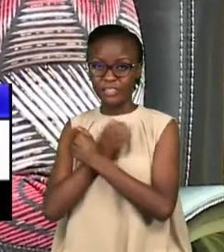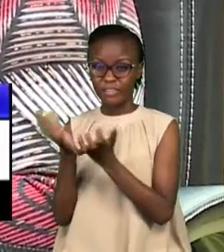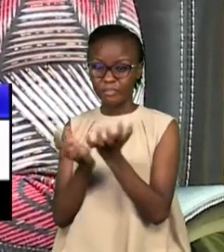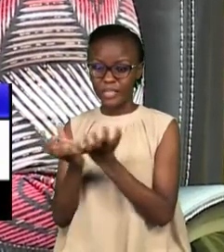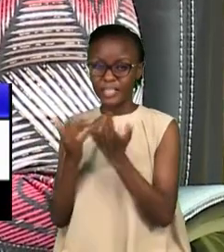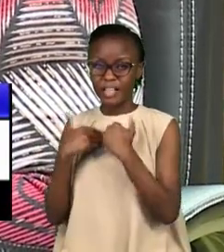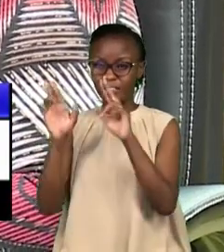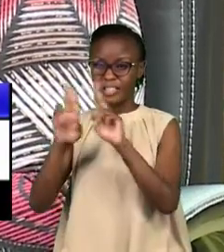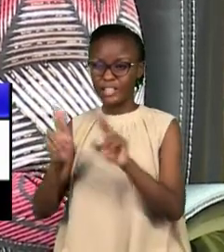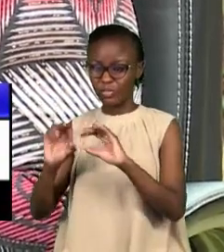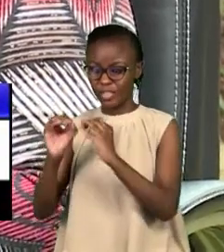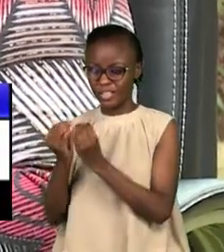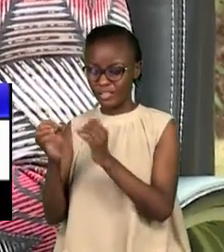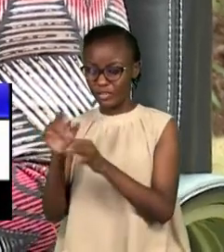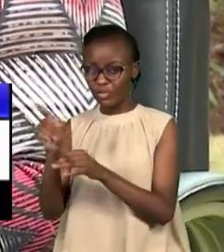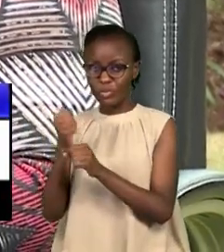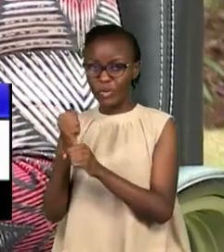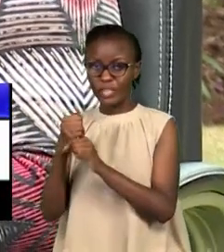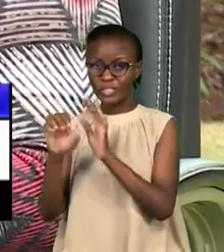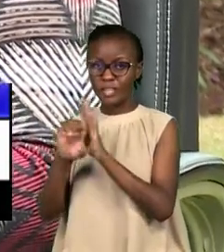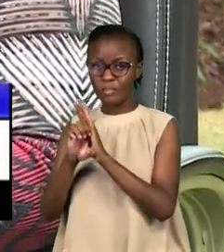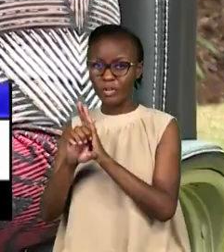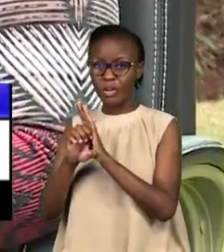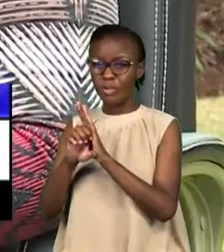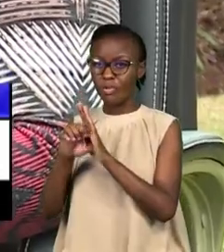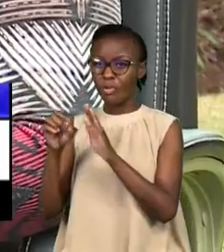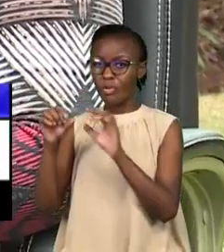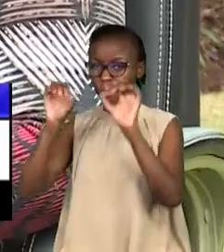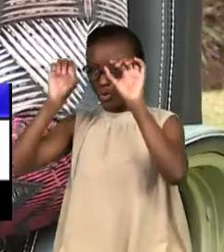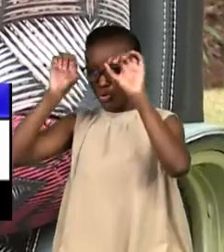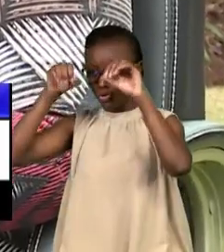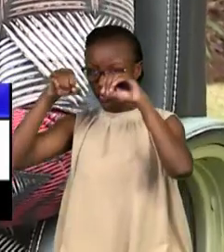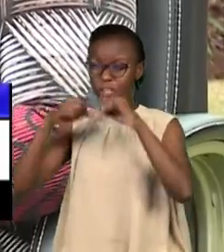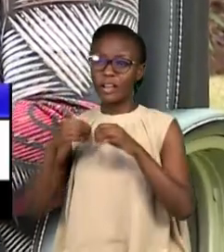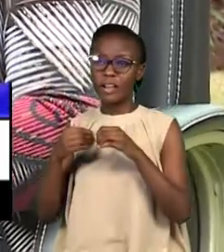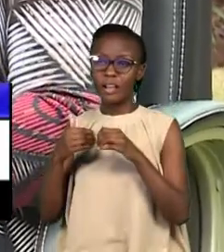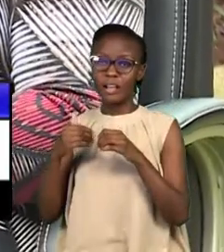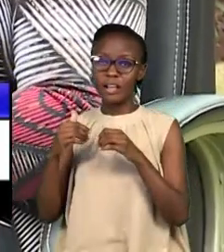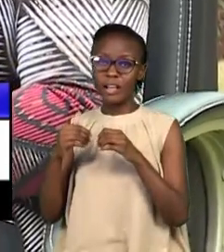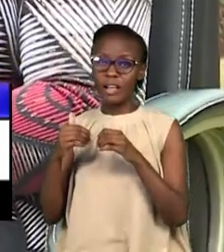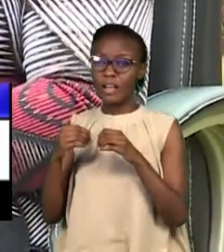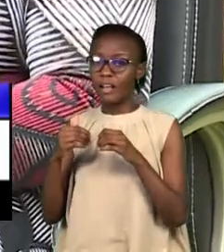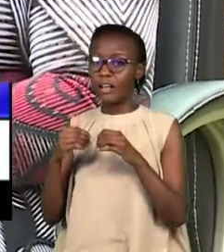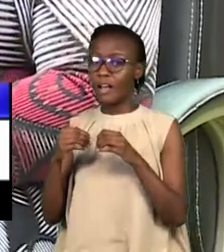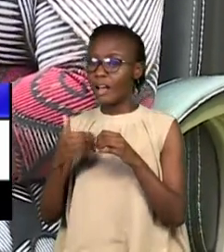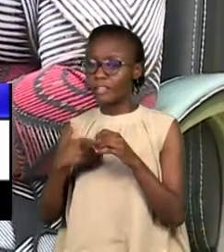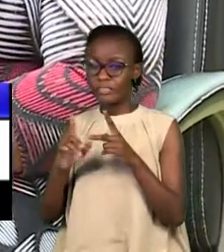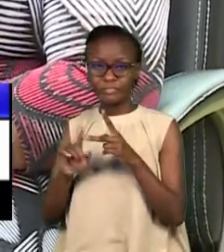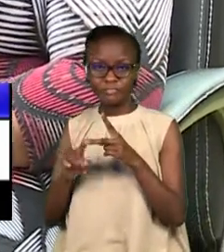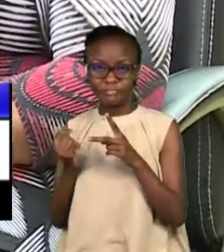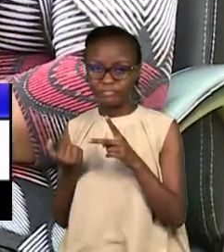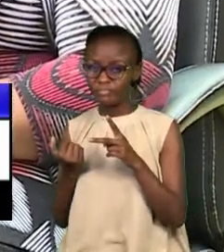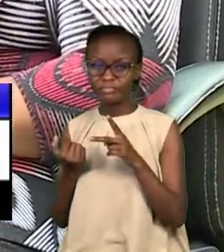international organizations. So even if we work for people like Google, they are in Kenya. If you work for organizations like,